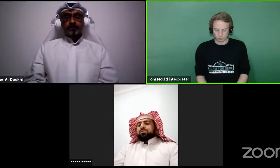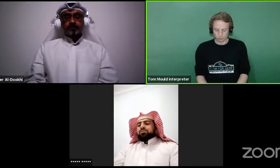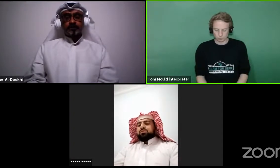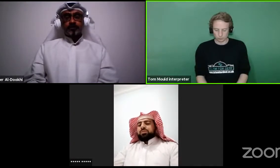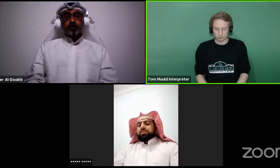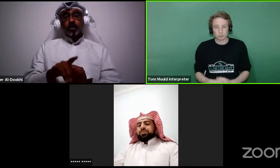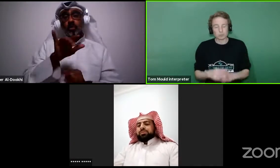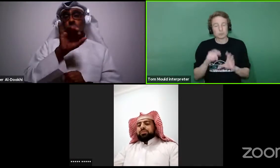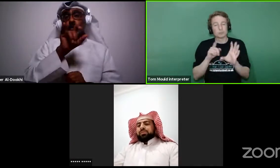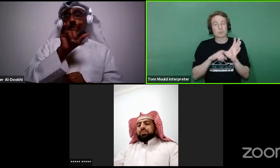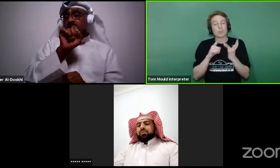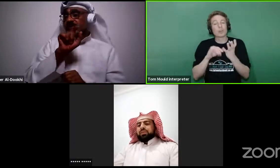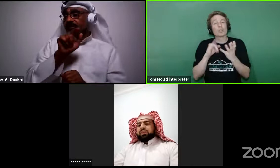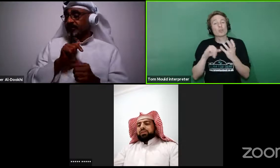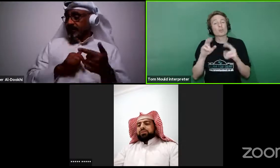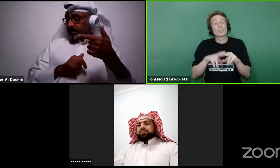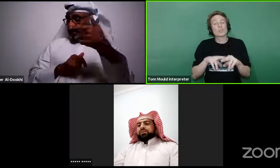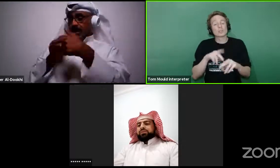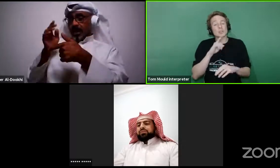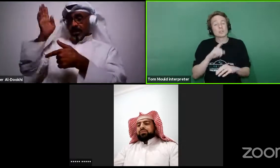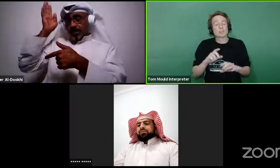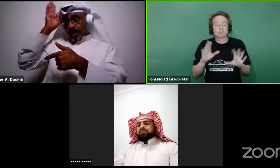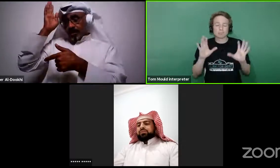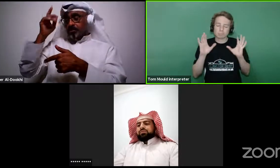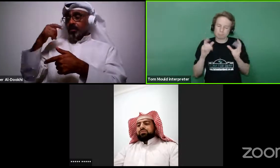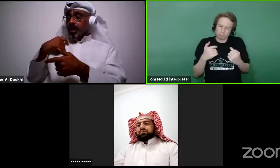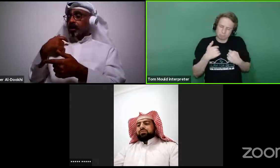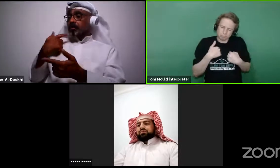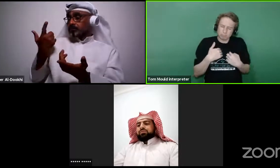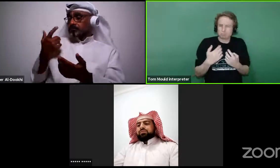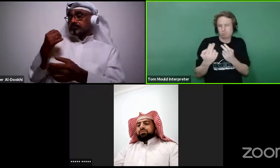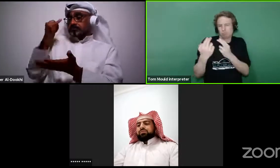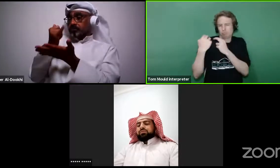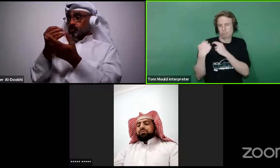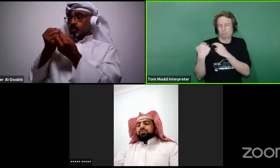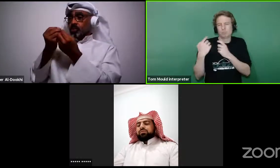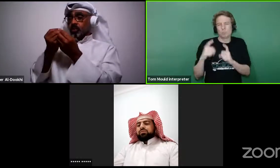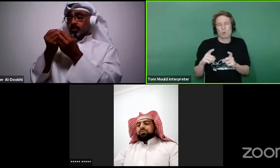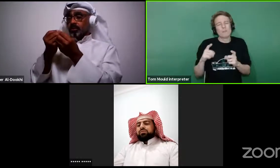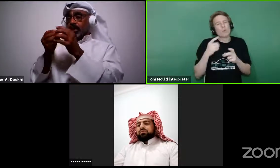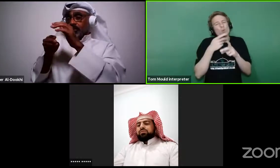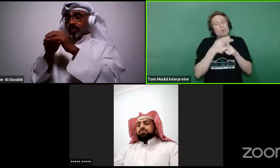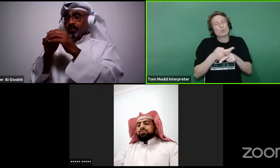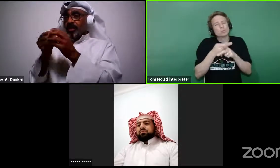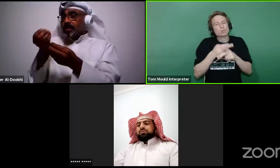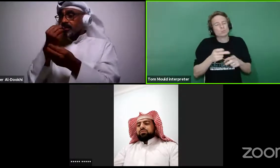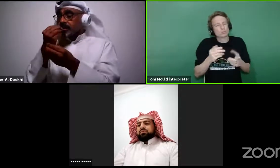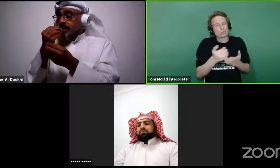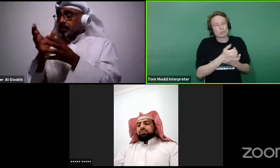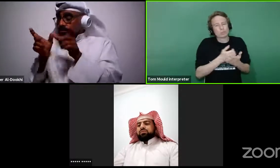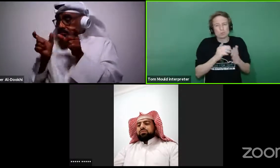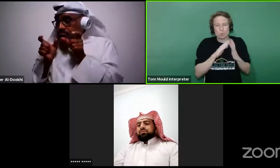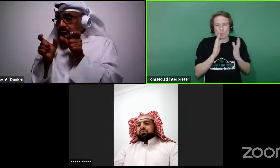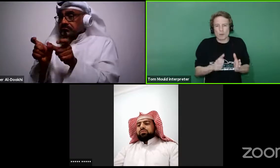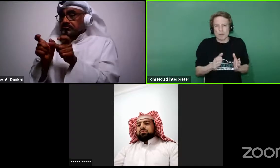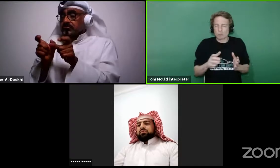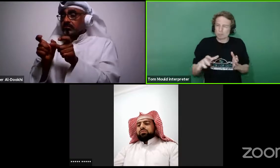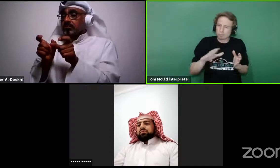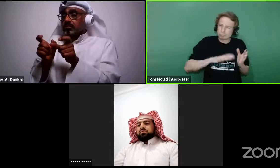Joseph said, "Set me over the storehouses of the land. I will indeed guard them with full